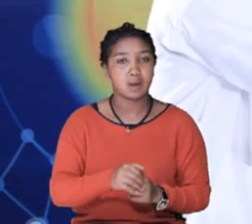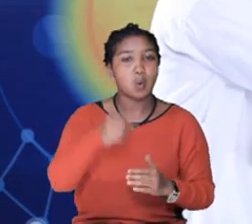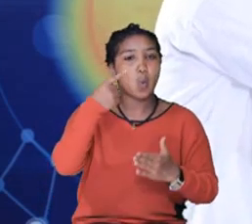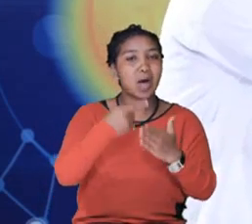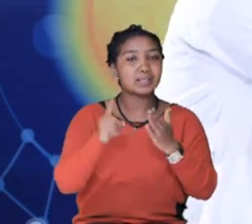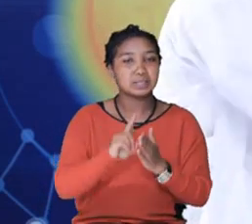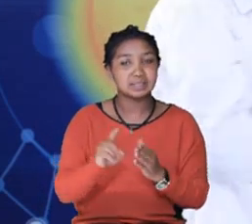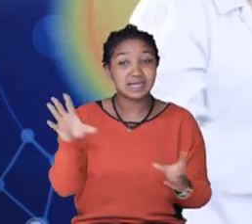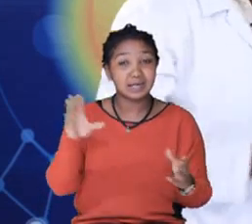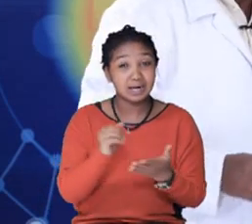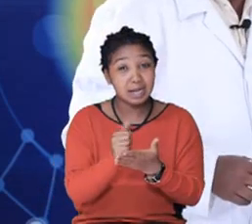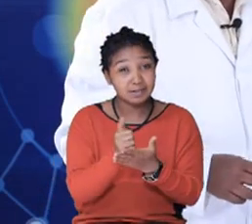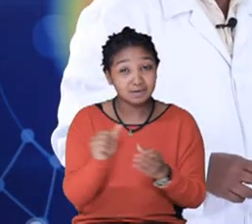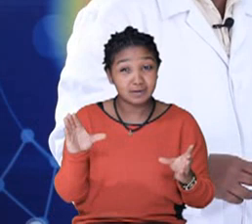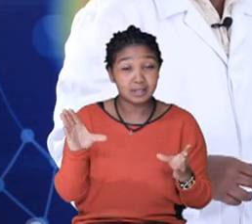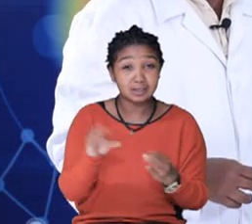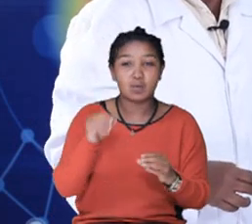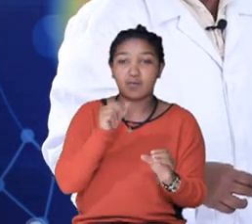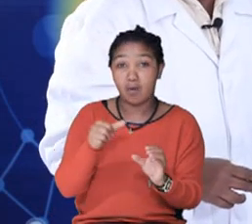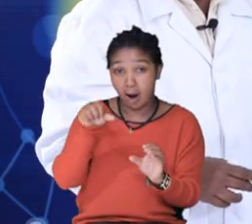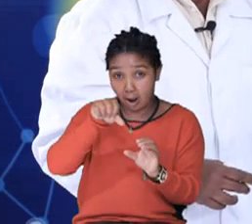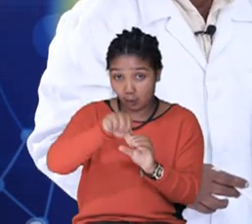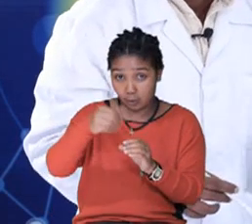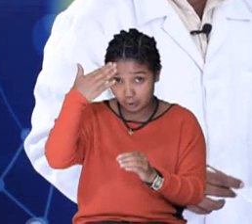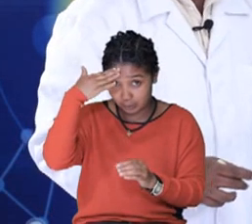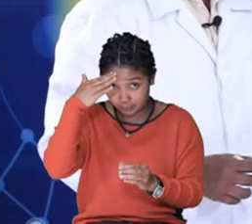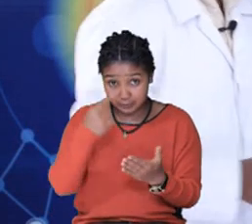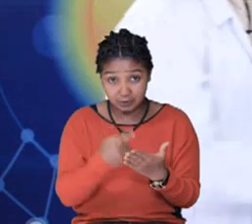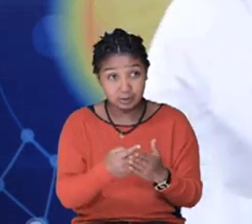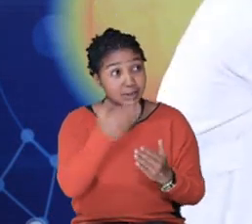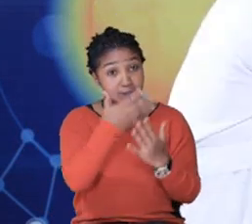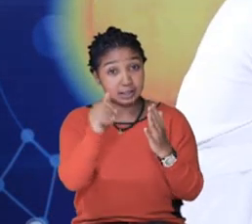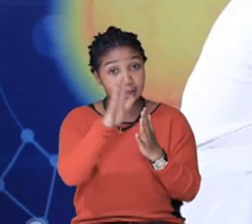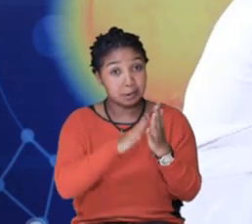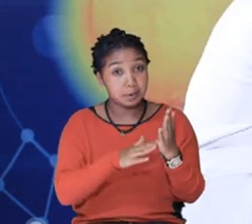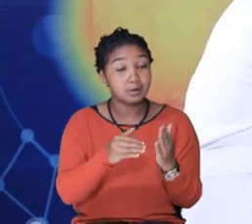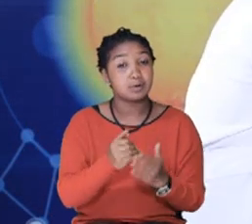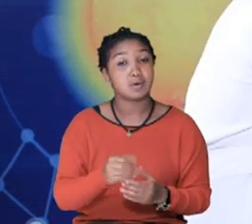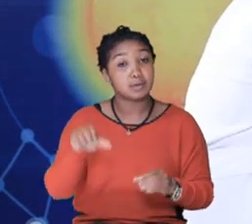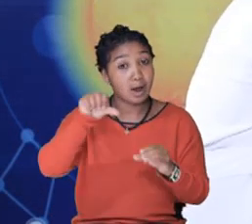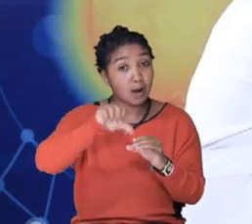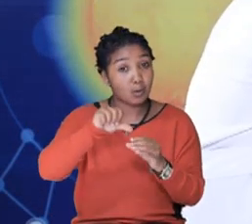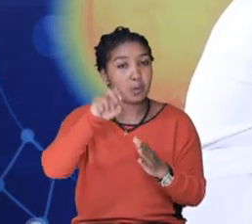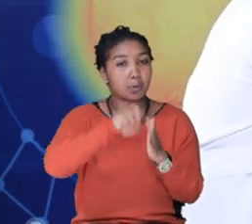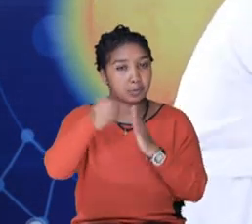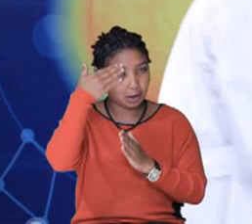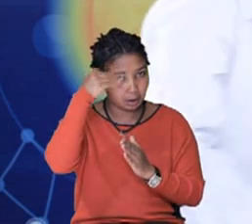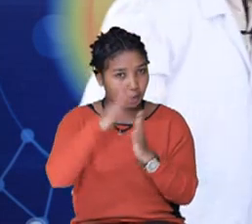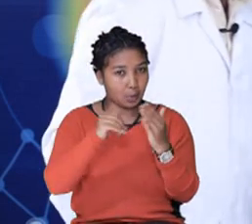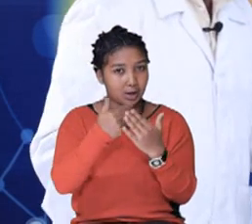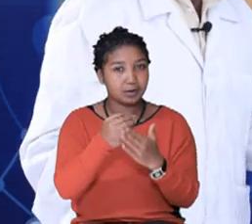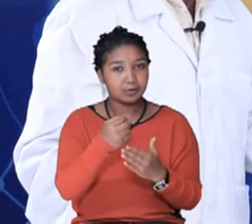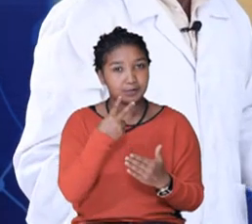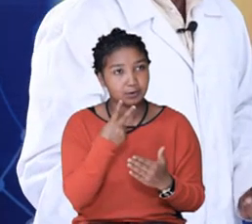What is the relative density of alcohol? You know that from the table, we know the value of density of alcohol.